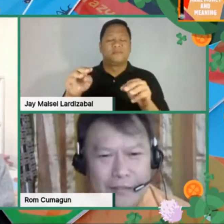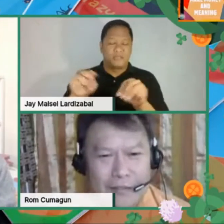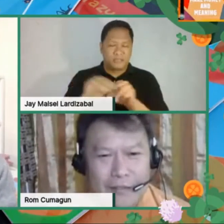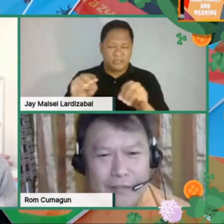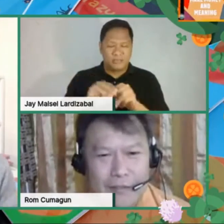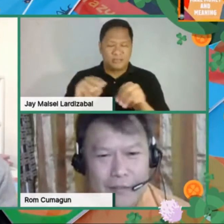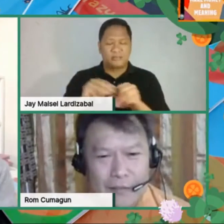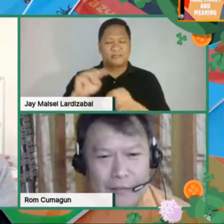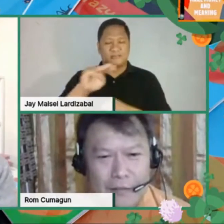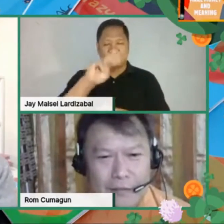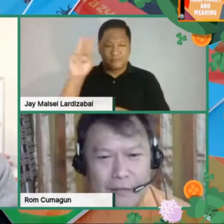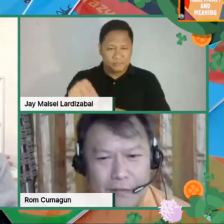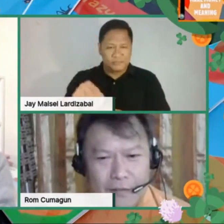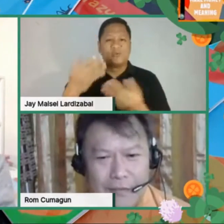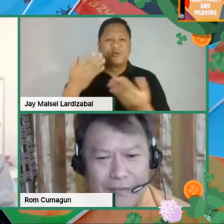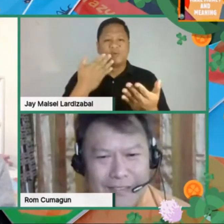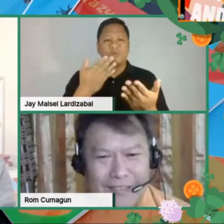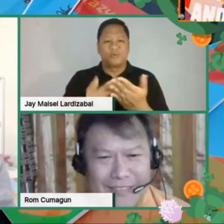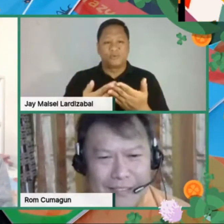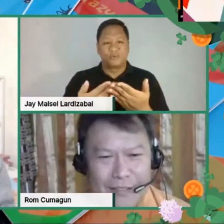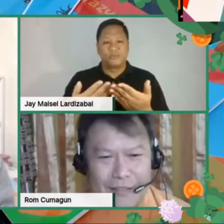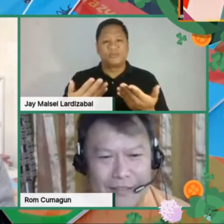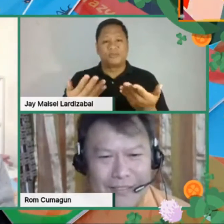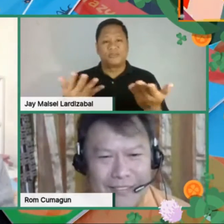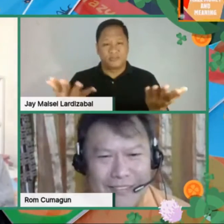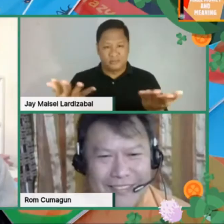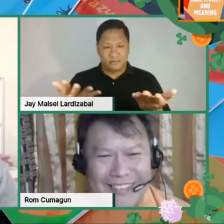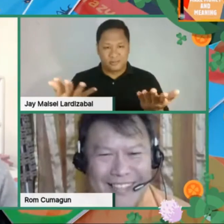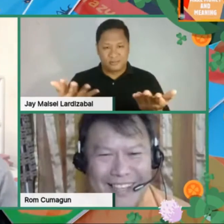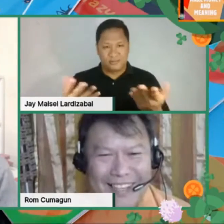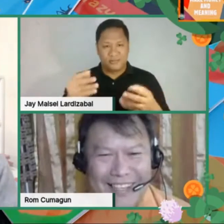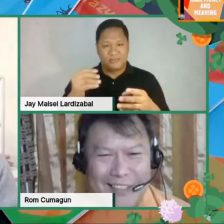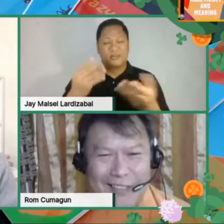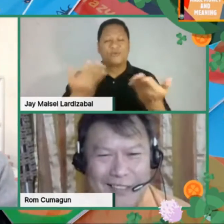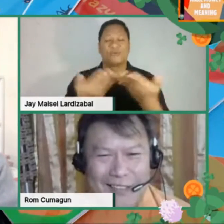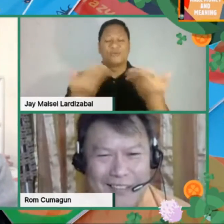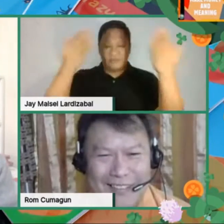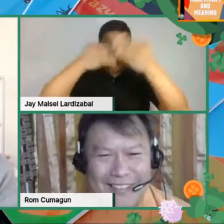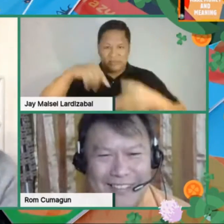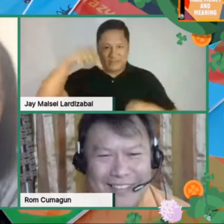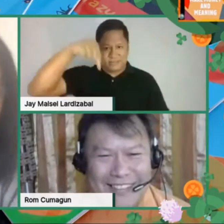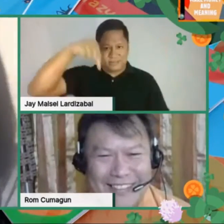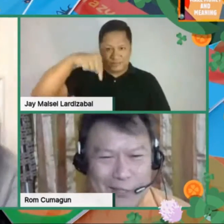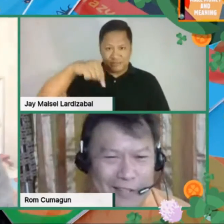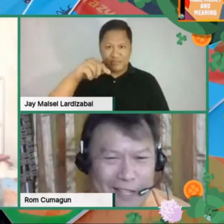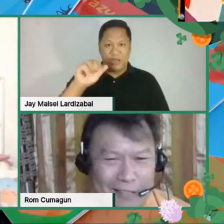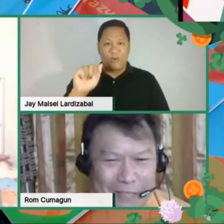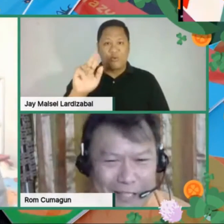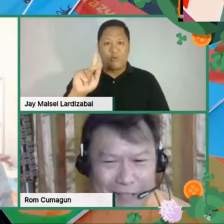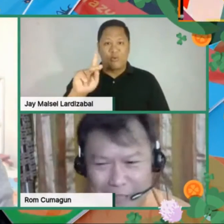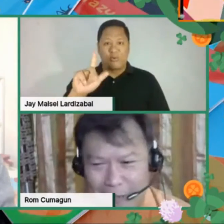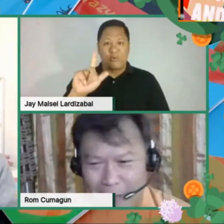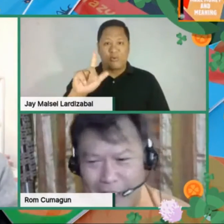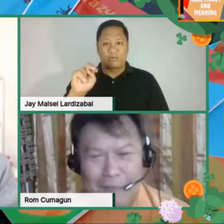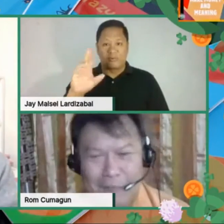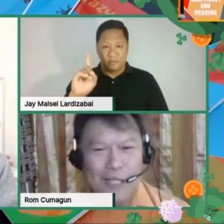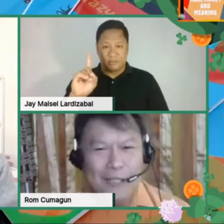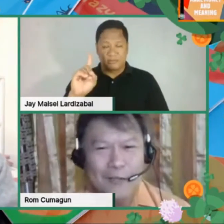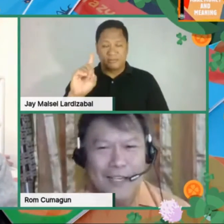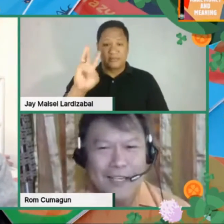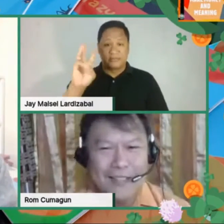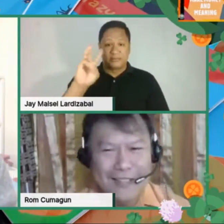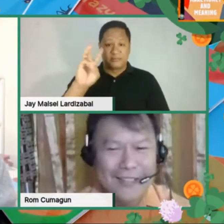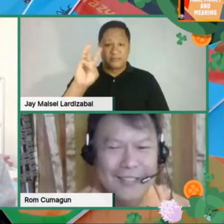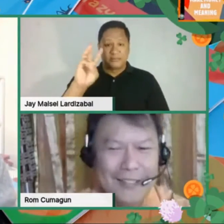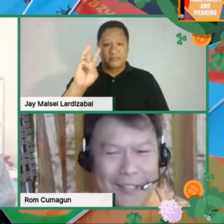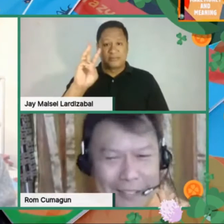And good evening to us here in Auckland. 6 yes. o'clock. 6 o'clock p.m. in 6 Auckland, o'clock